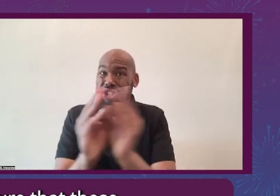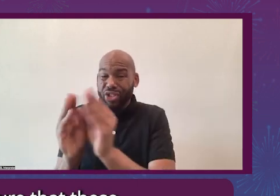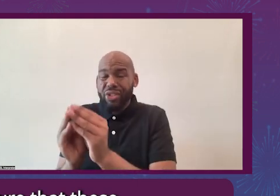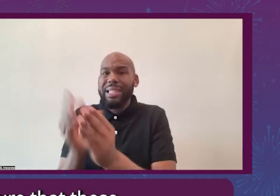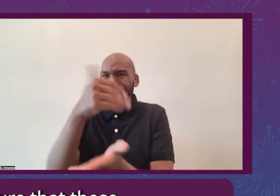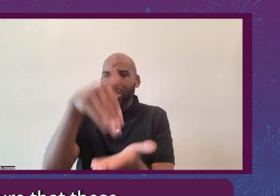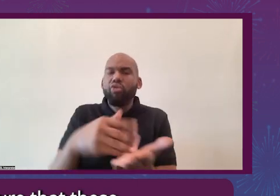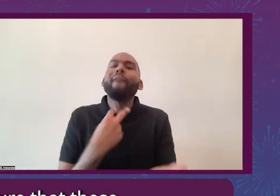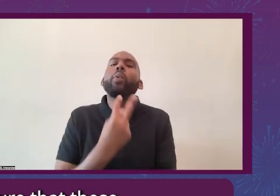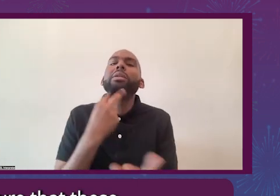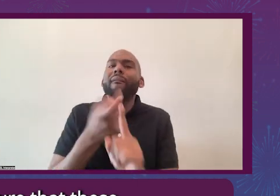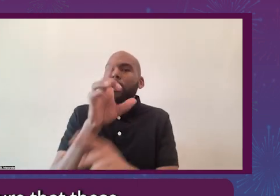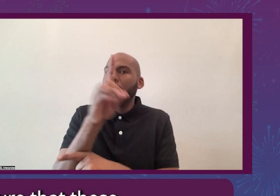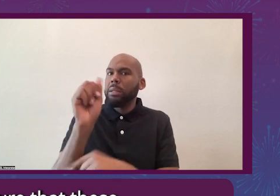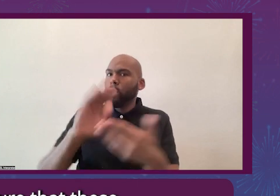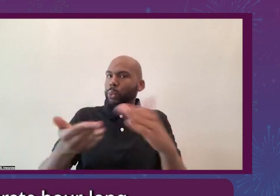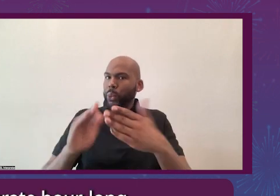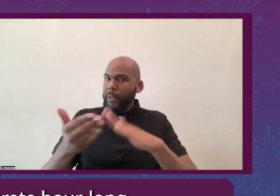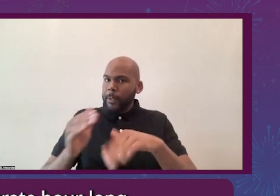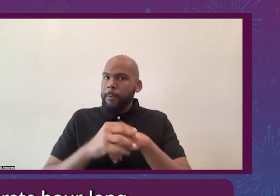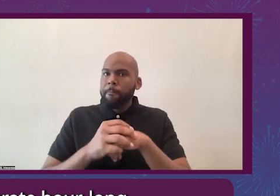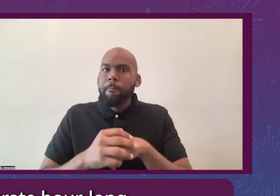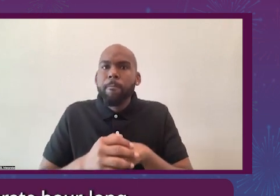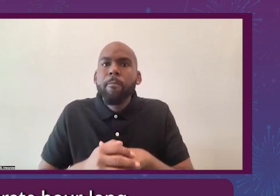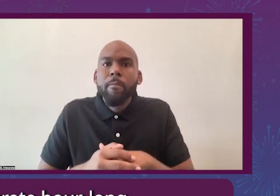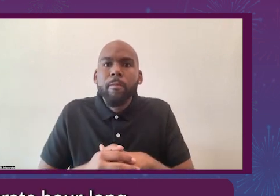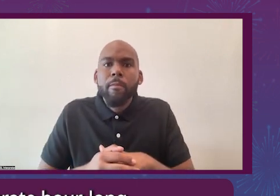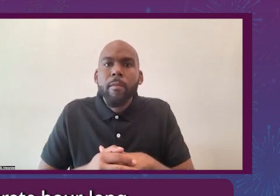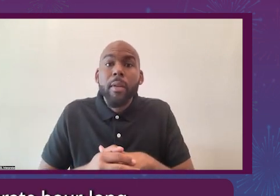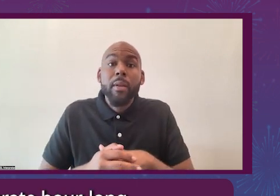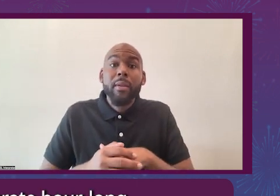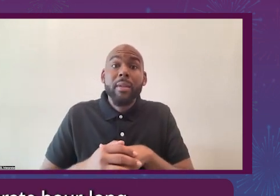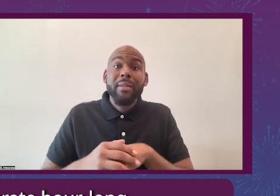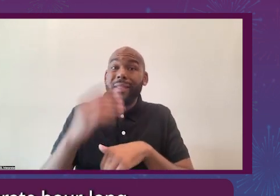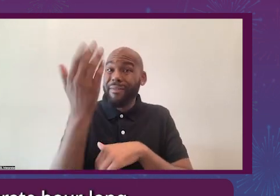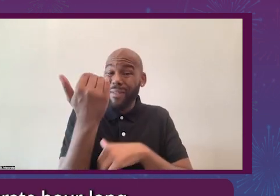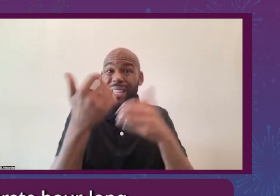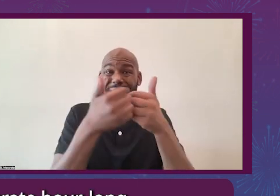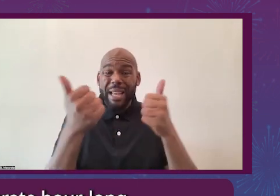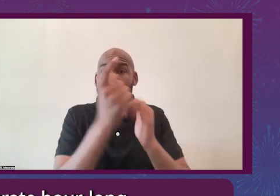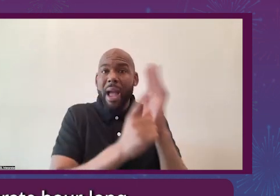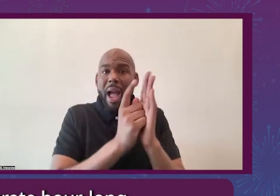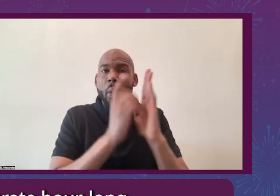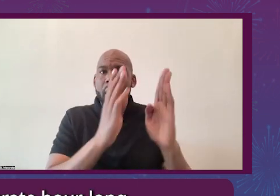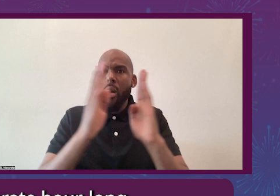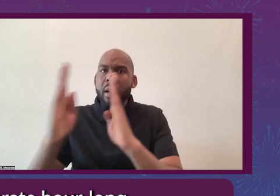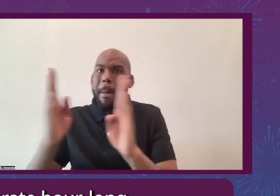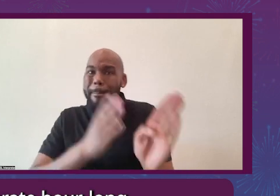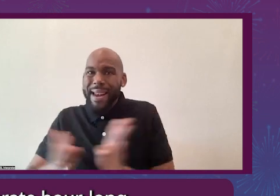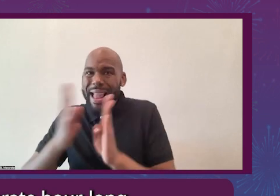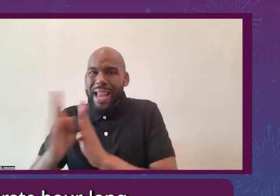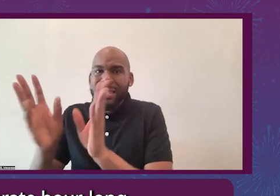these sessions centered voices from the disability community. WID hosted 15 separate hour-long